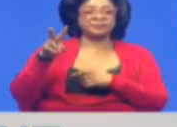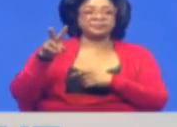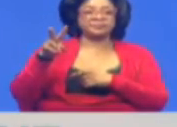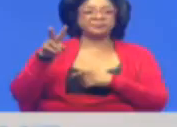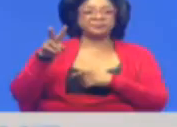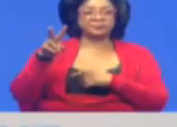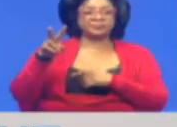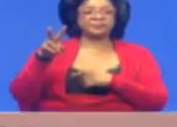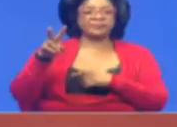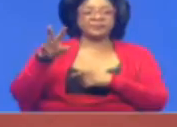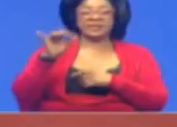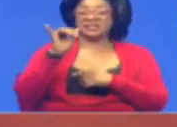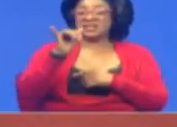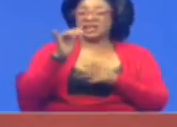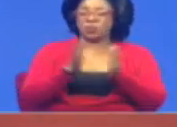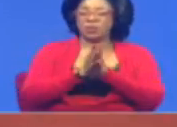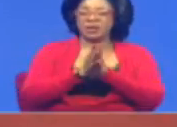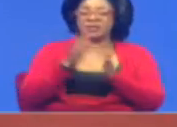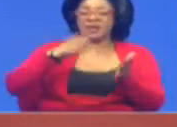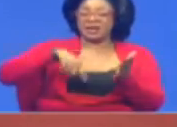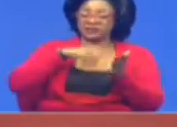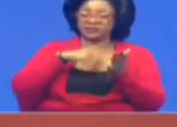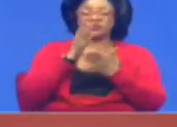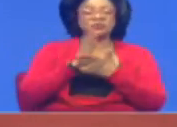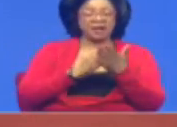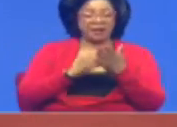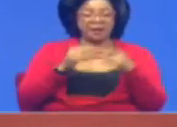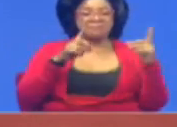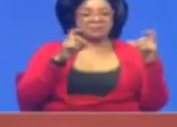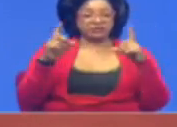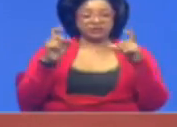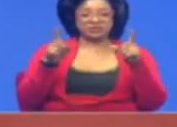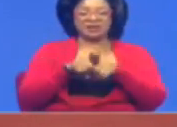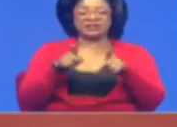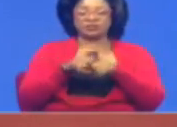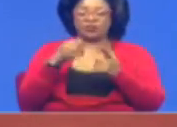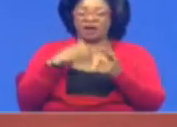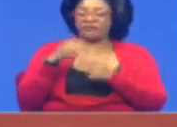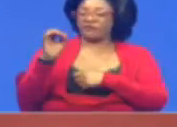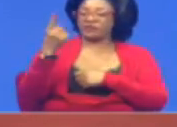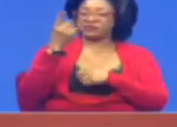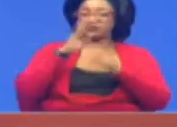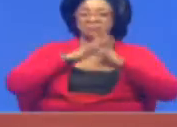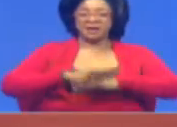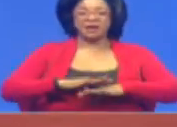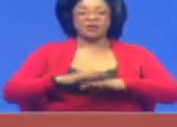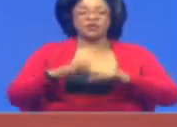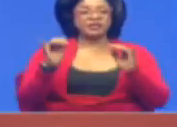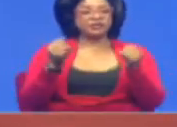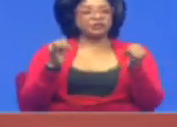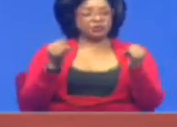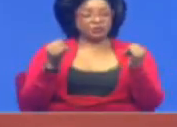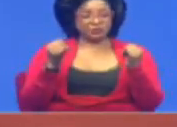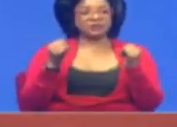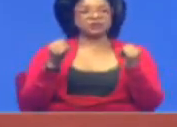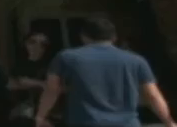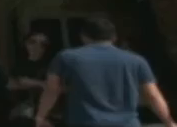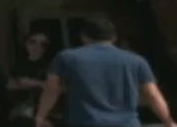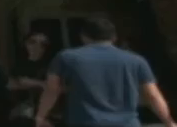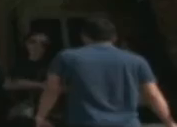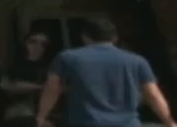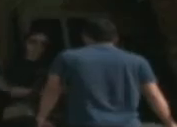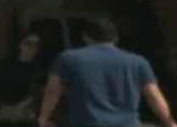All right, stay with us for some stunning pictures as we take our first break on the broadcast. Our moment of calm